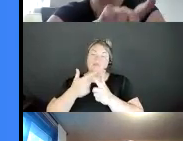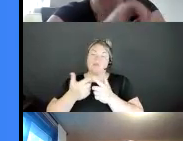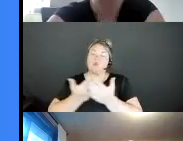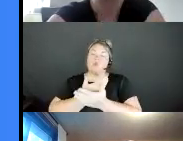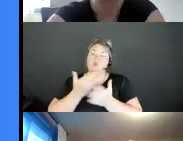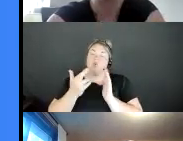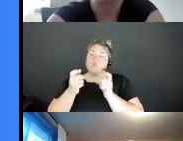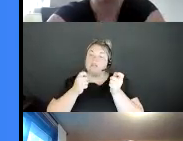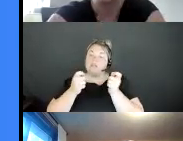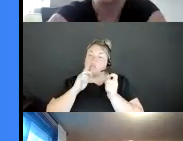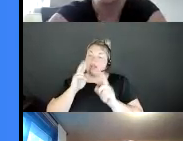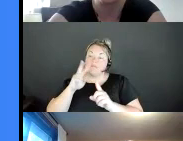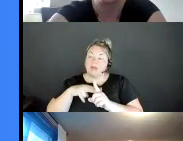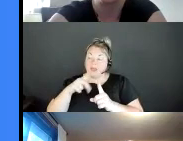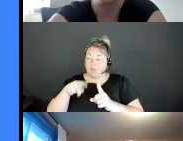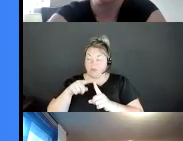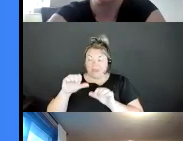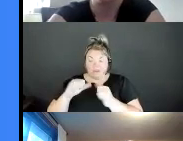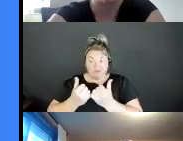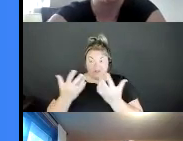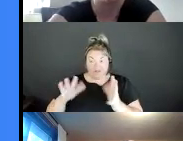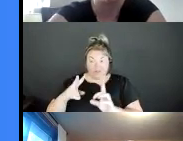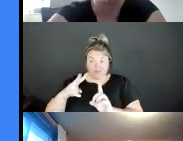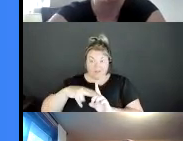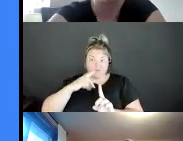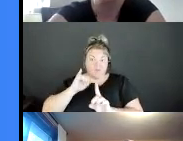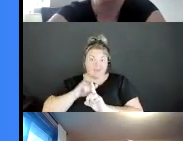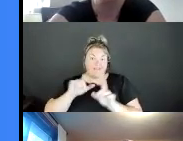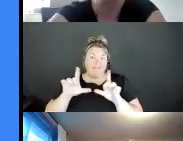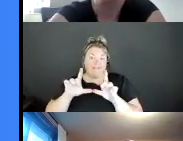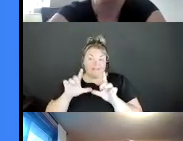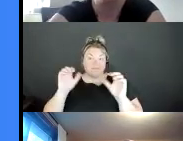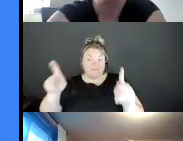agency is applying for that license.